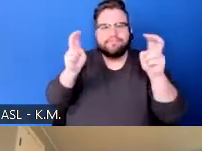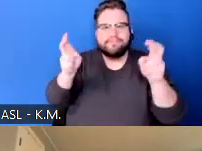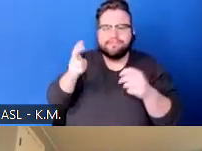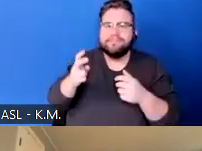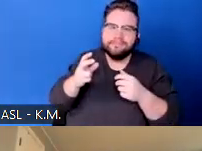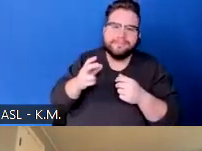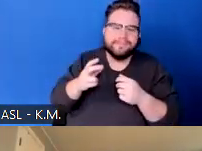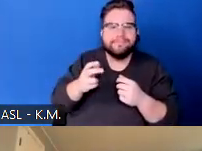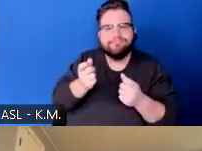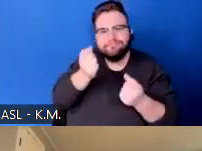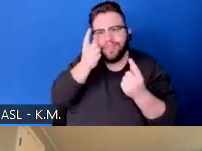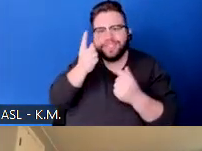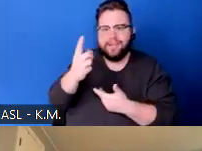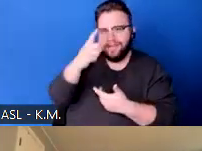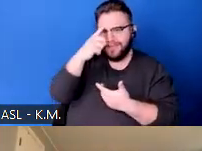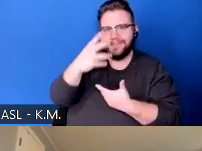with the Physical World.